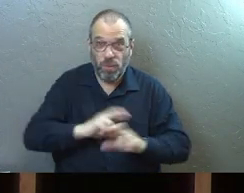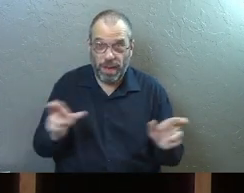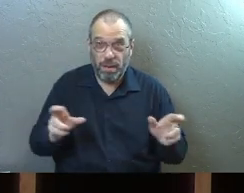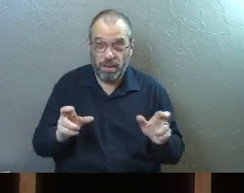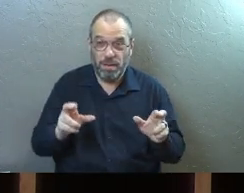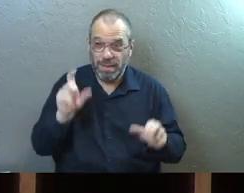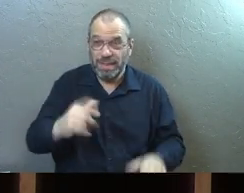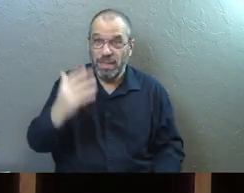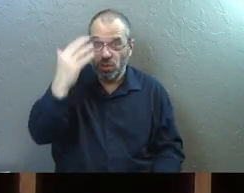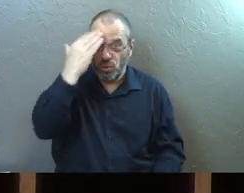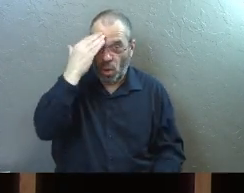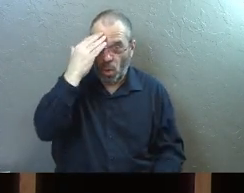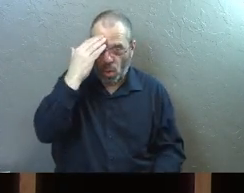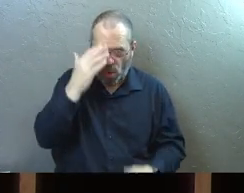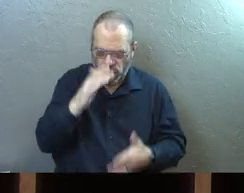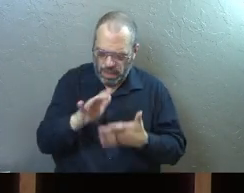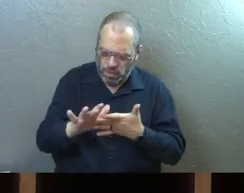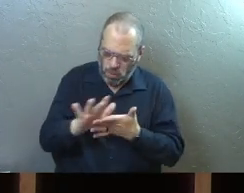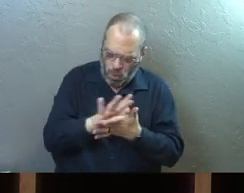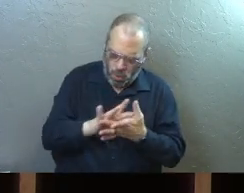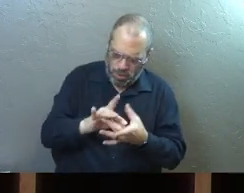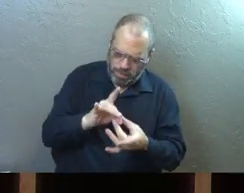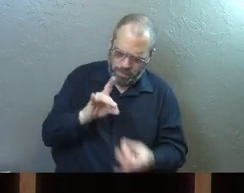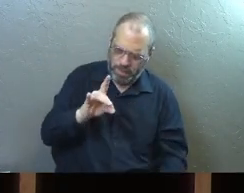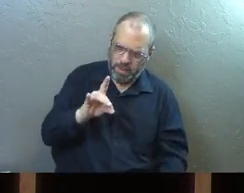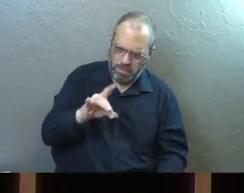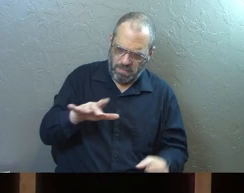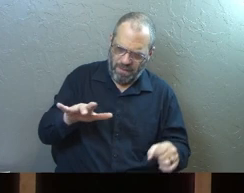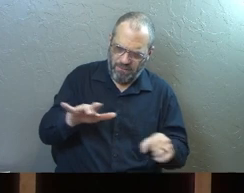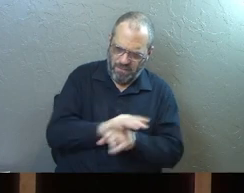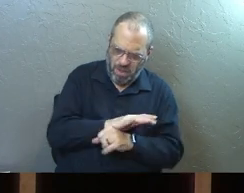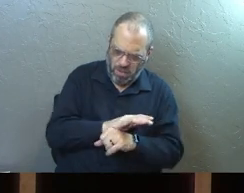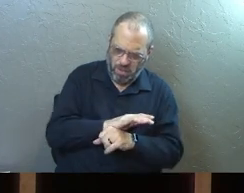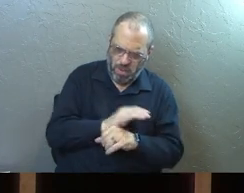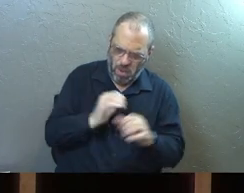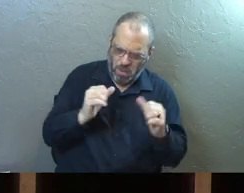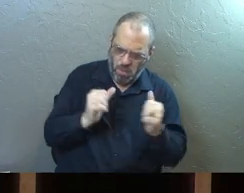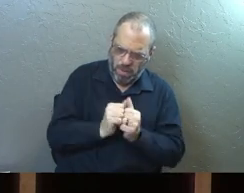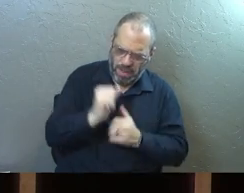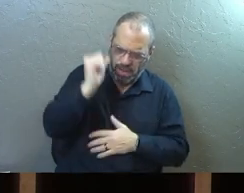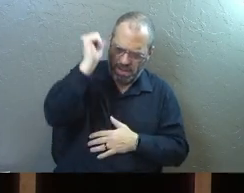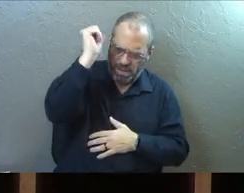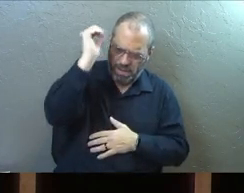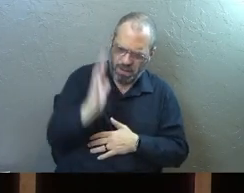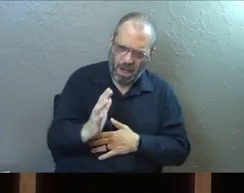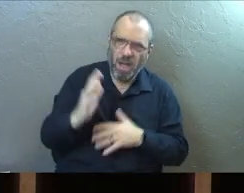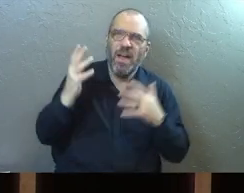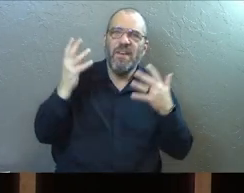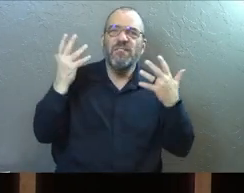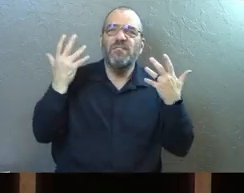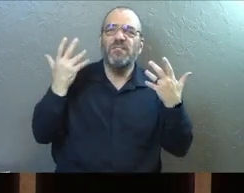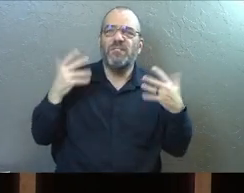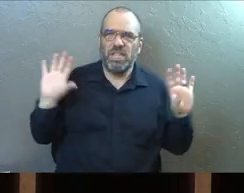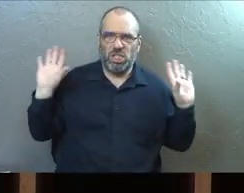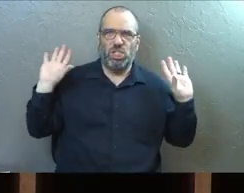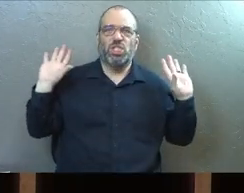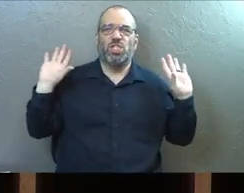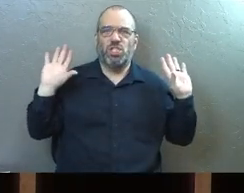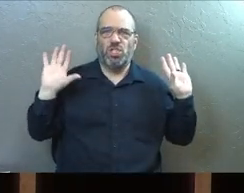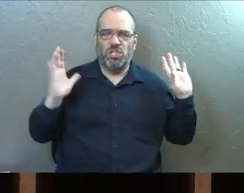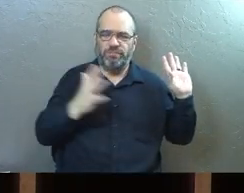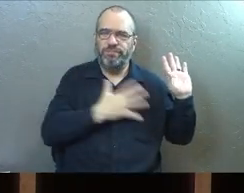know that this Holy Spirit moment of being filled with God, that has happened in your